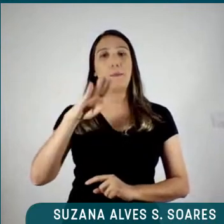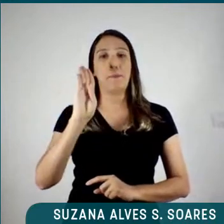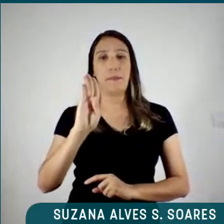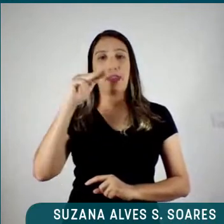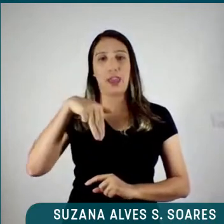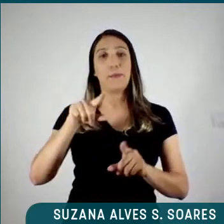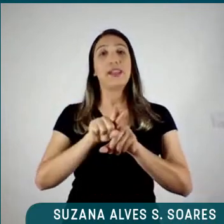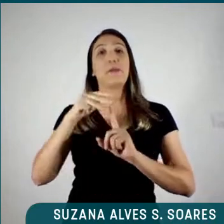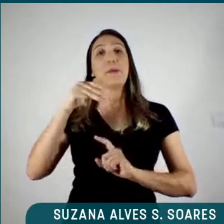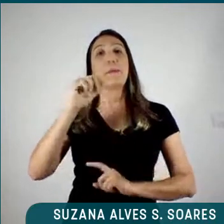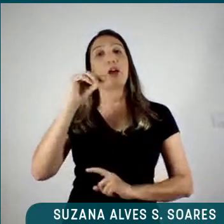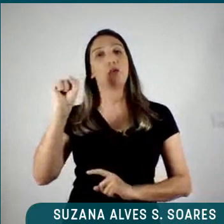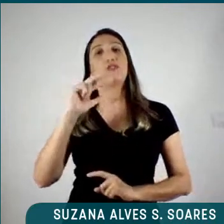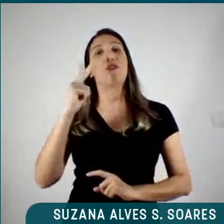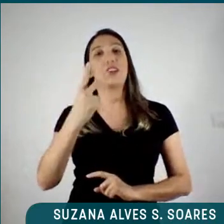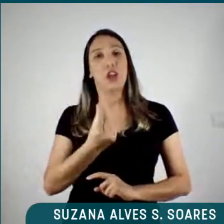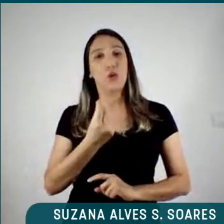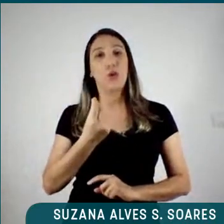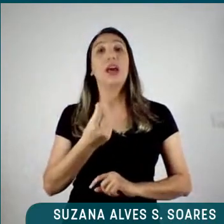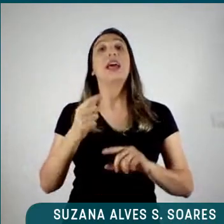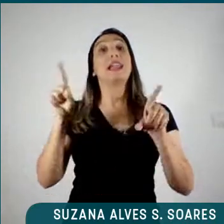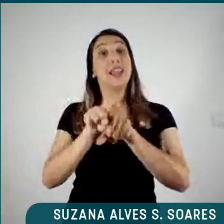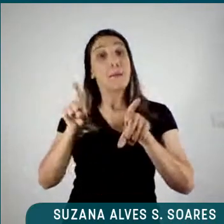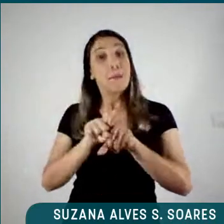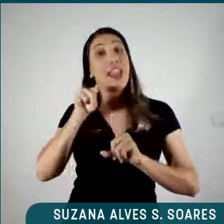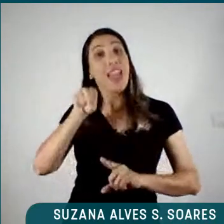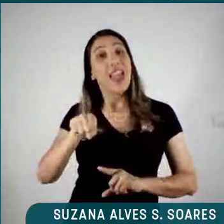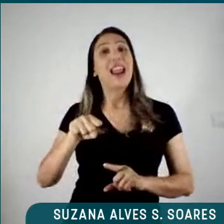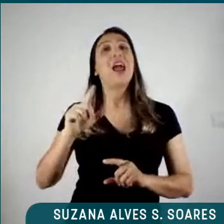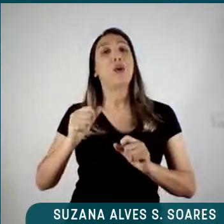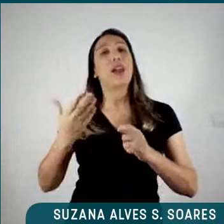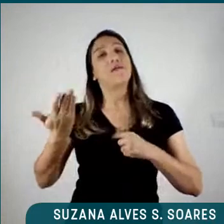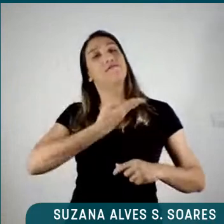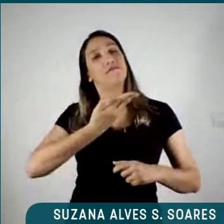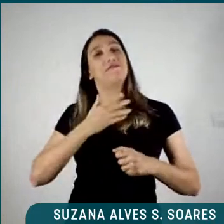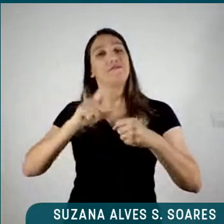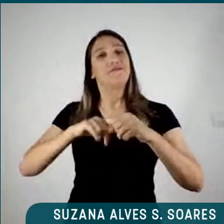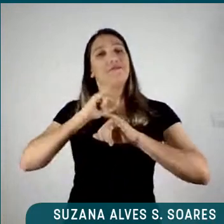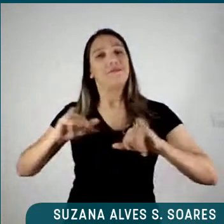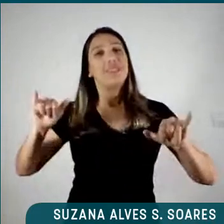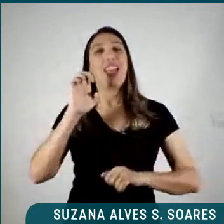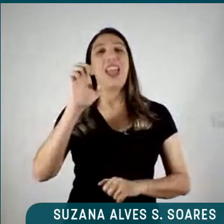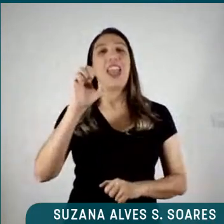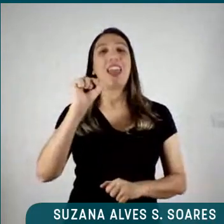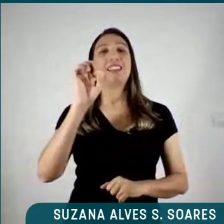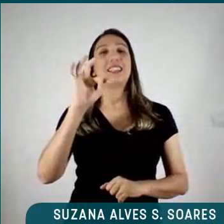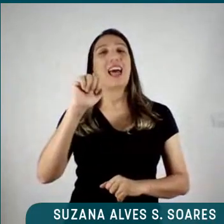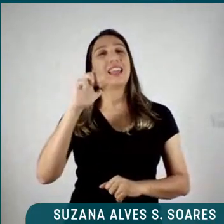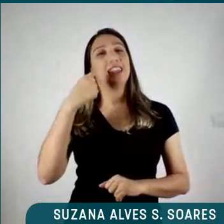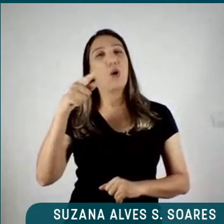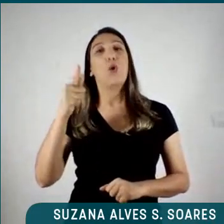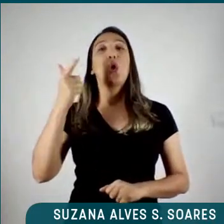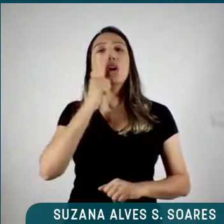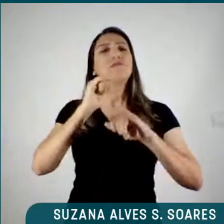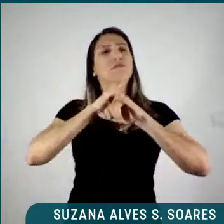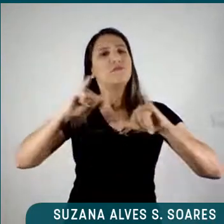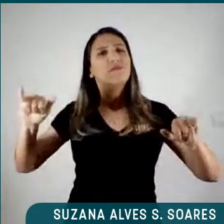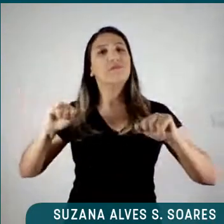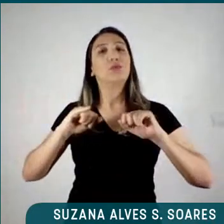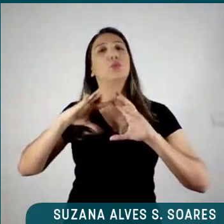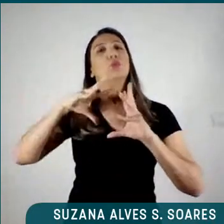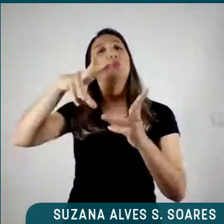Fundação Lehman, Idea Big Data, and the law offices PGMBM and Matos Filhos. And also our